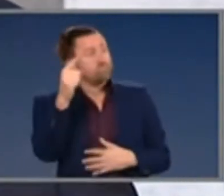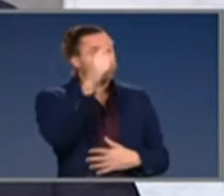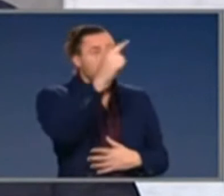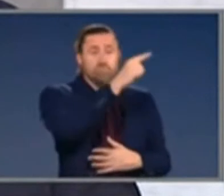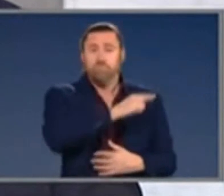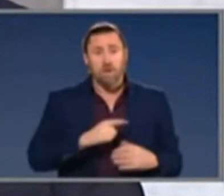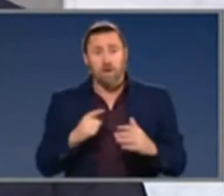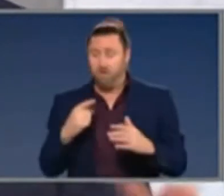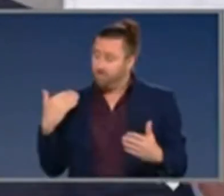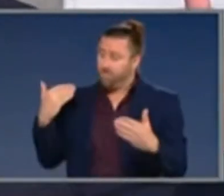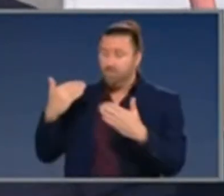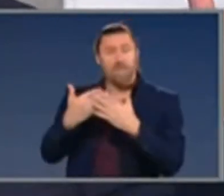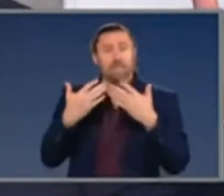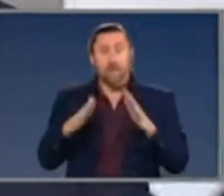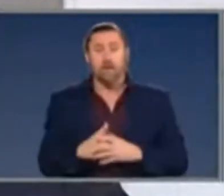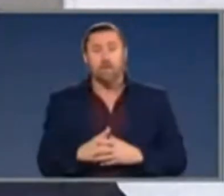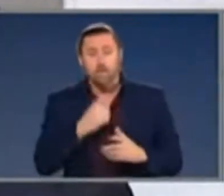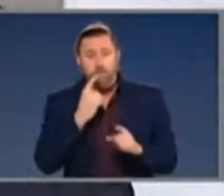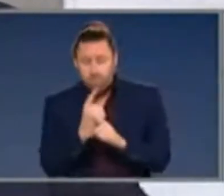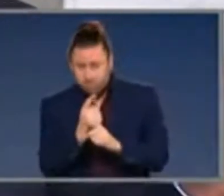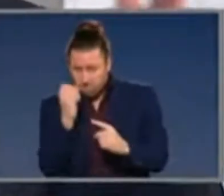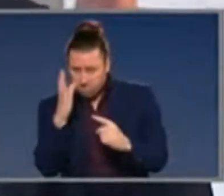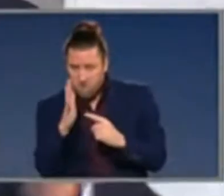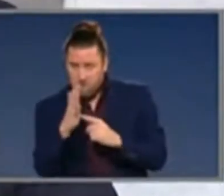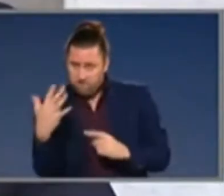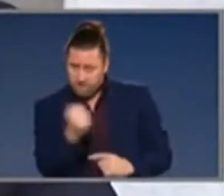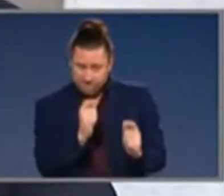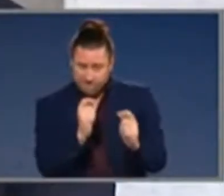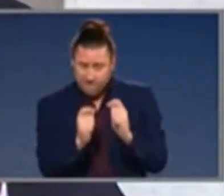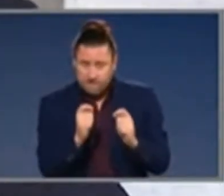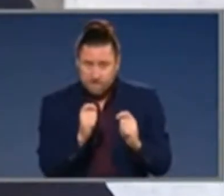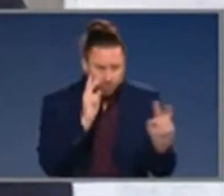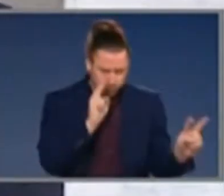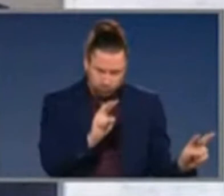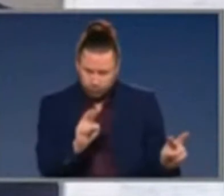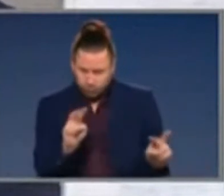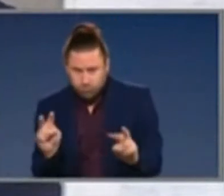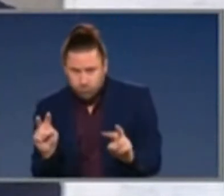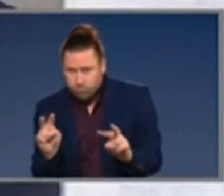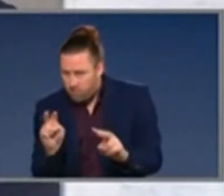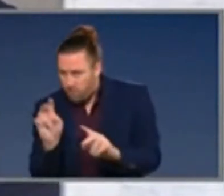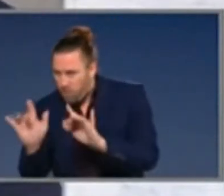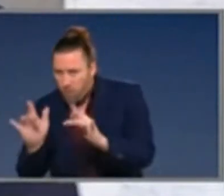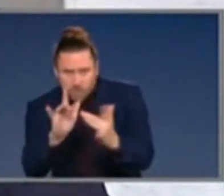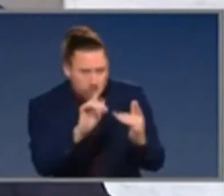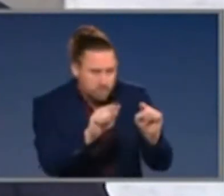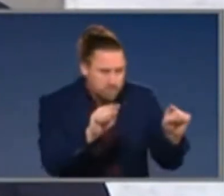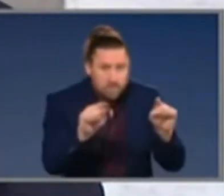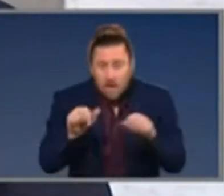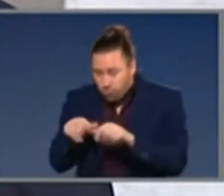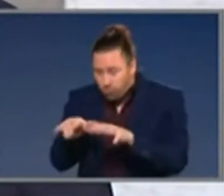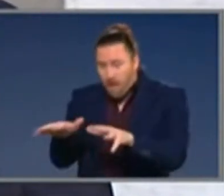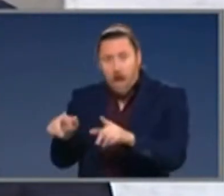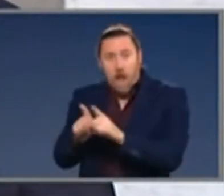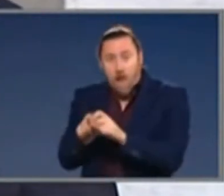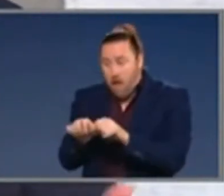from the very outset. I talked about the need for testing, tracing and managing outbreaks. That is how